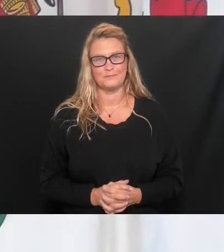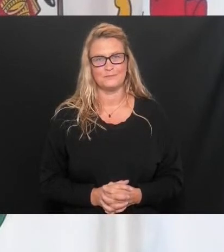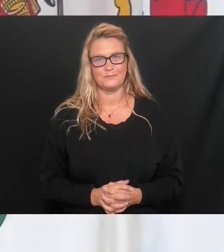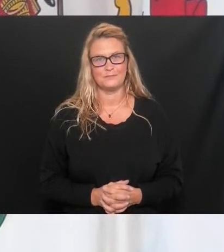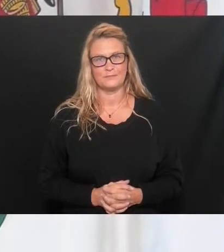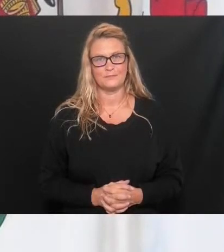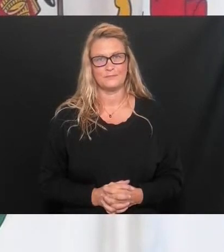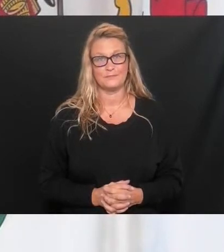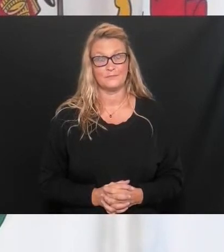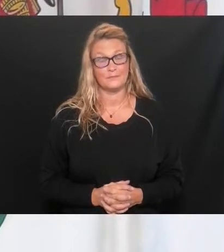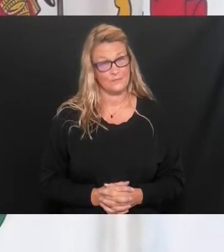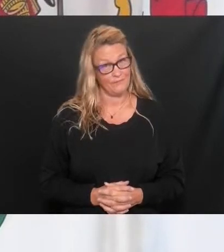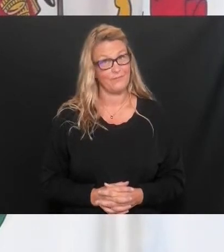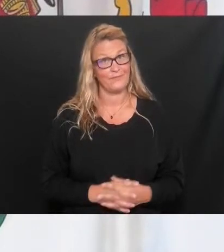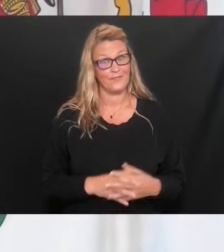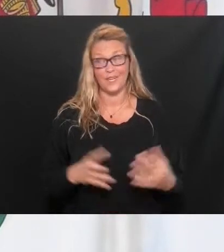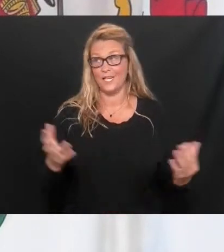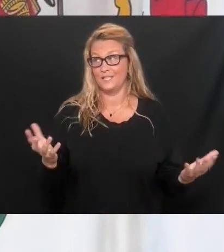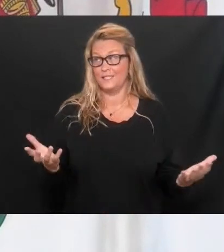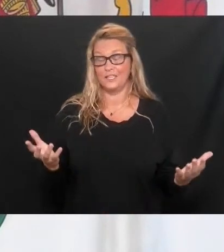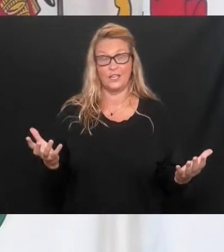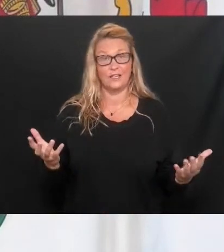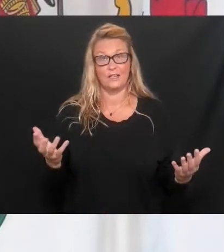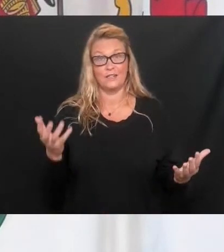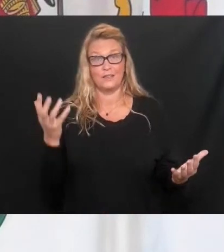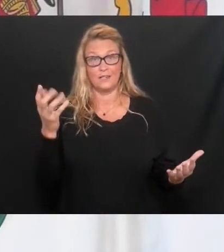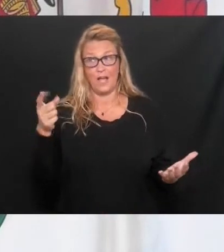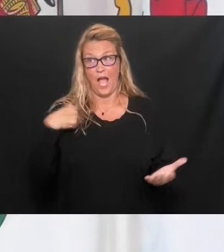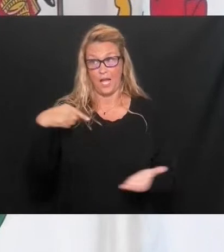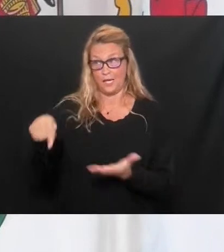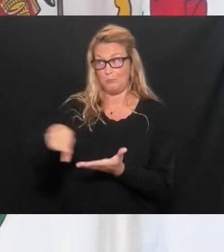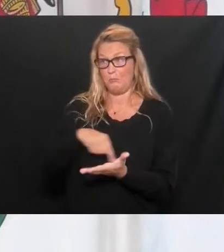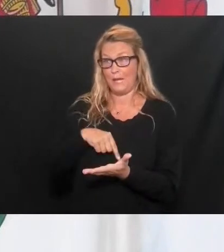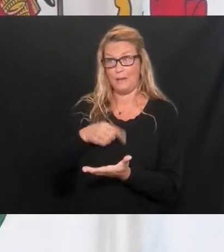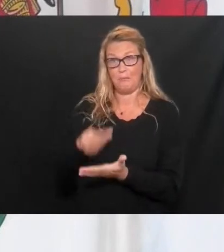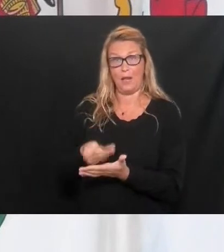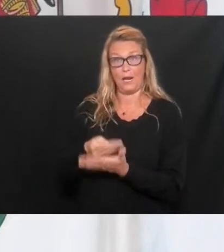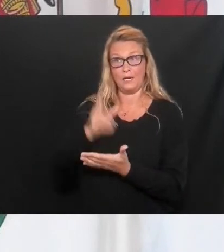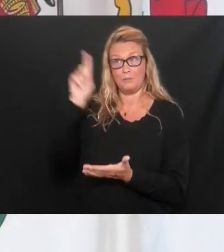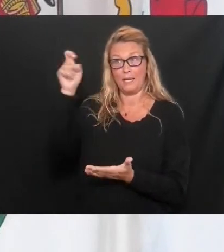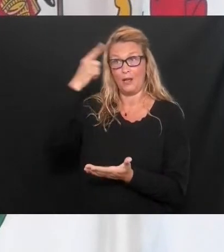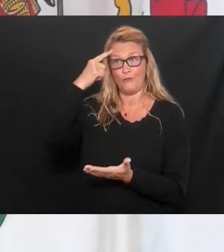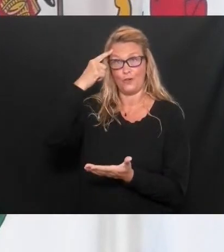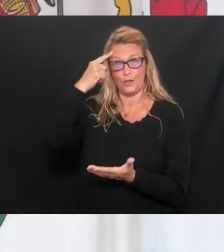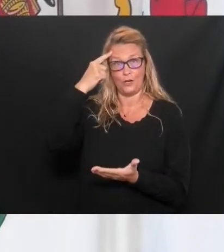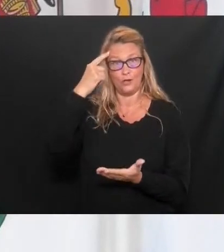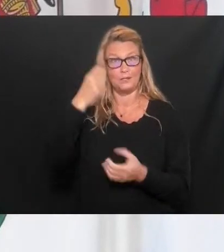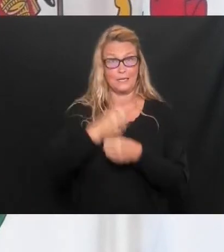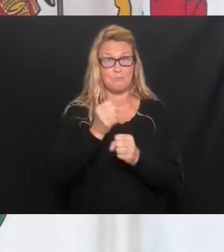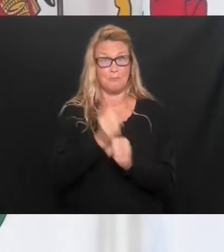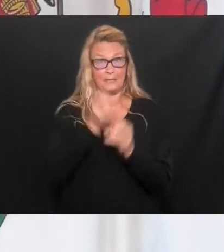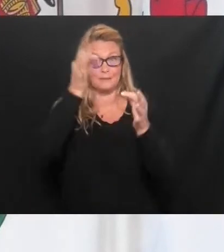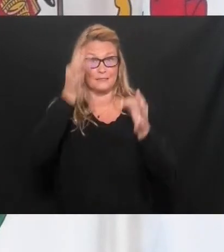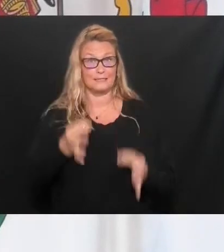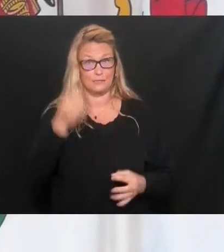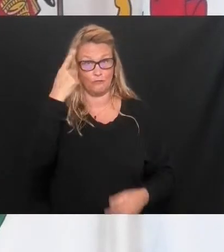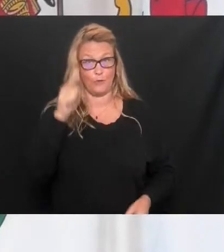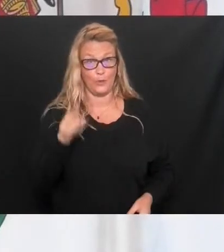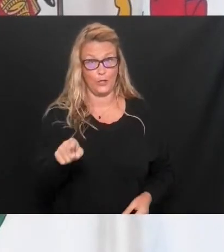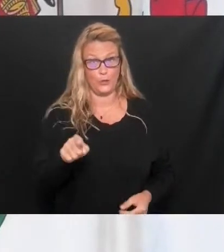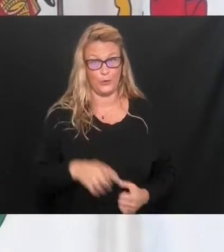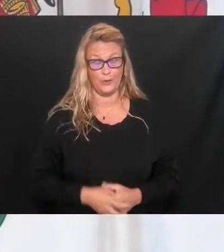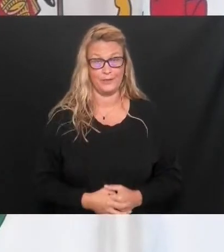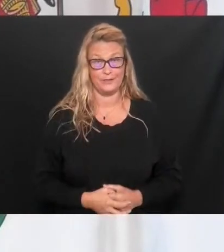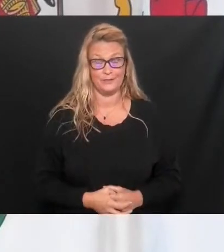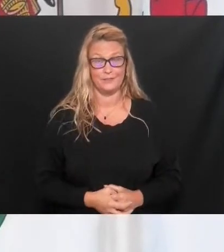why you pay me the big bucks, that I don't take any of them. But really and truly, this